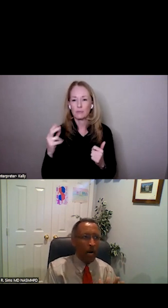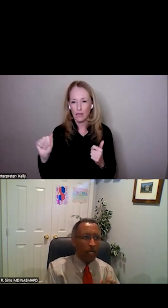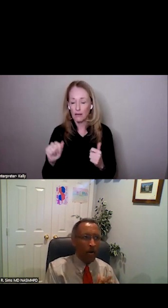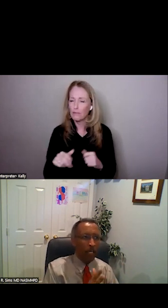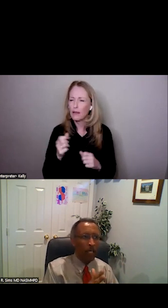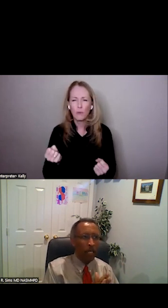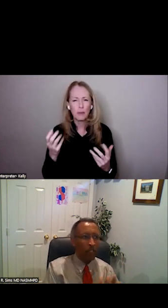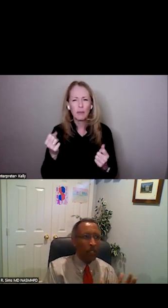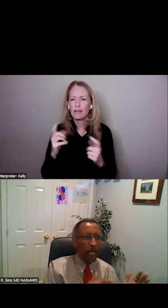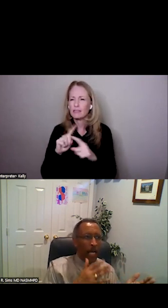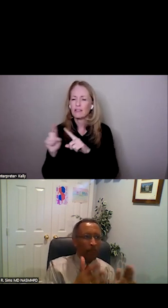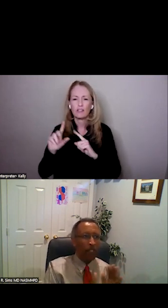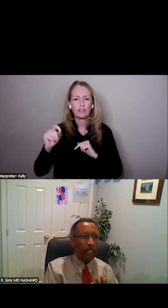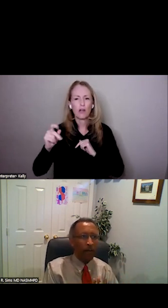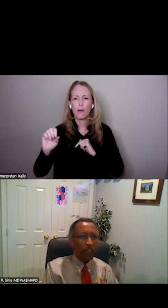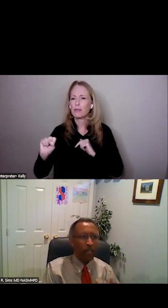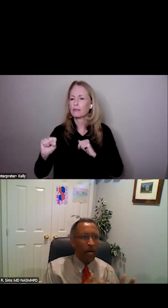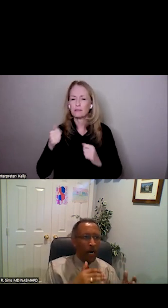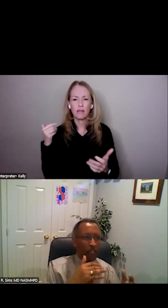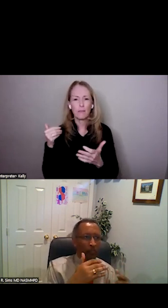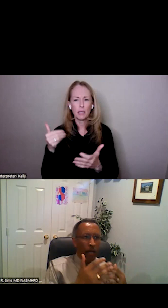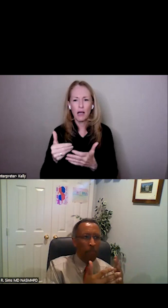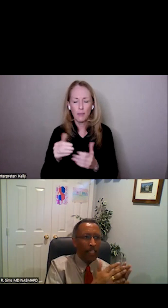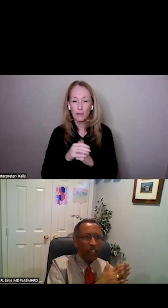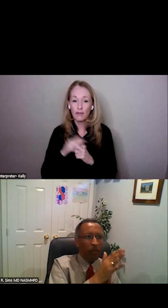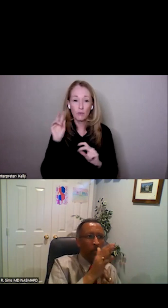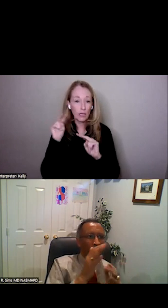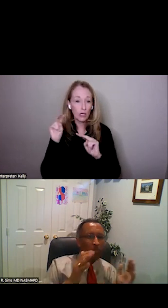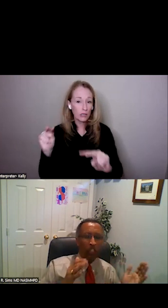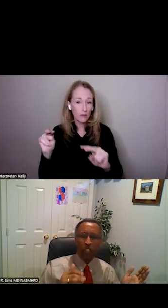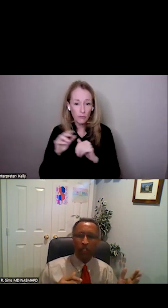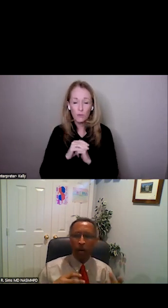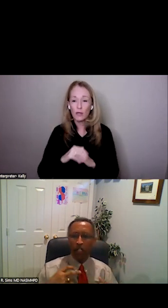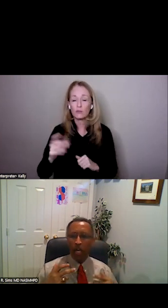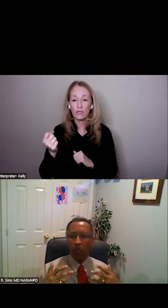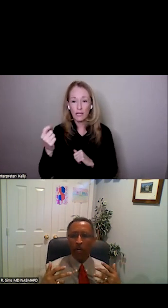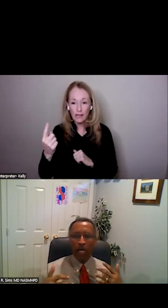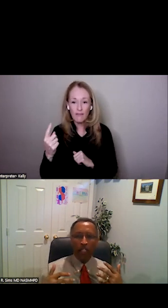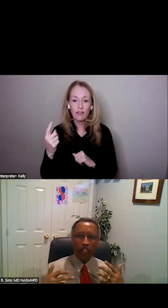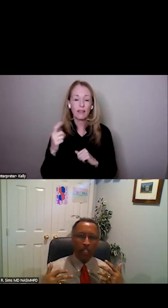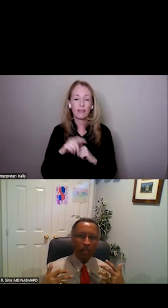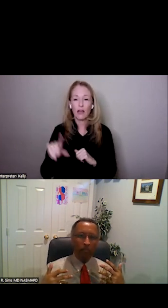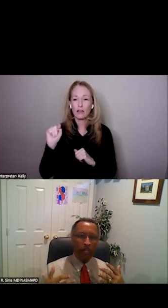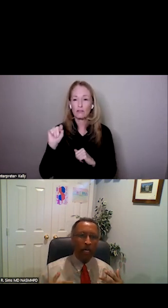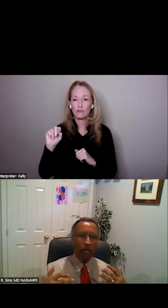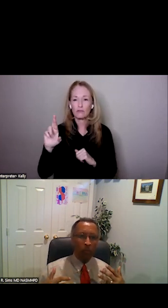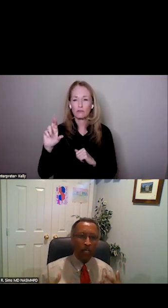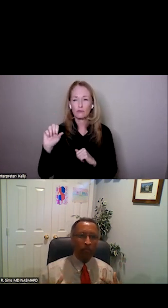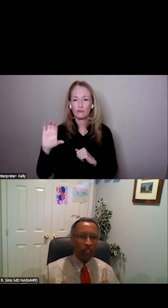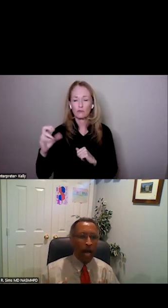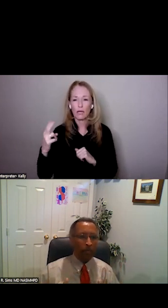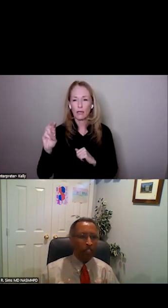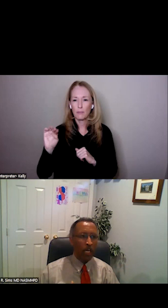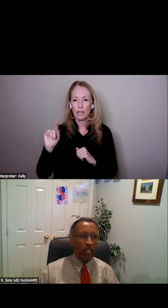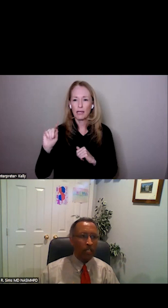are upcoming. You'll look ahead for the 11th on Trek Medics and deploying emergency responders. We are getting such a flood of